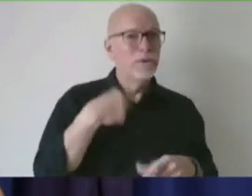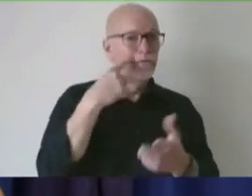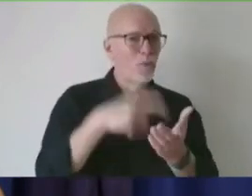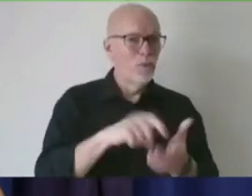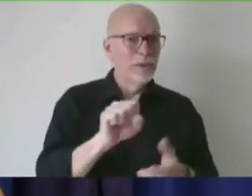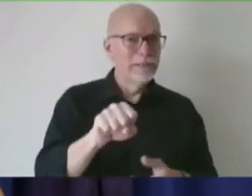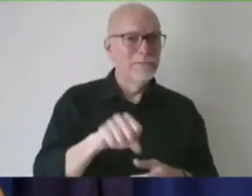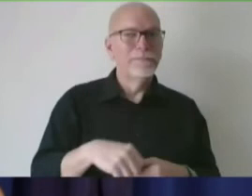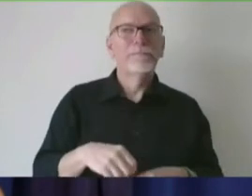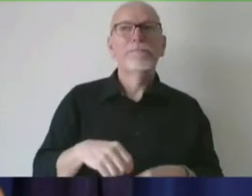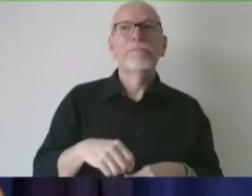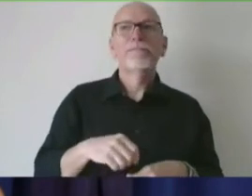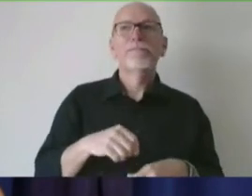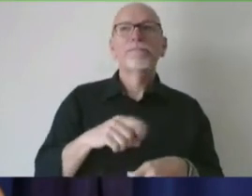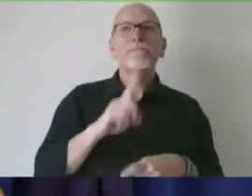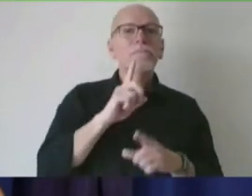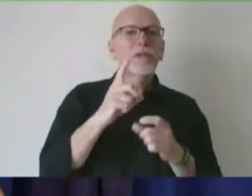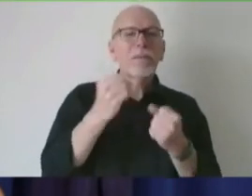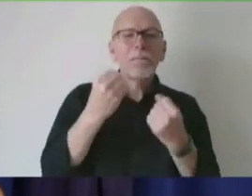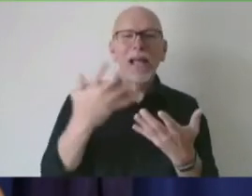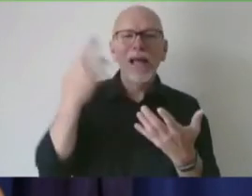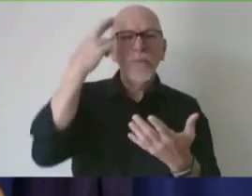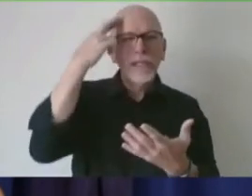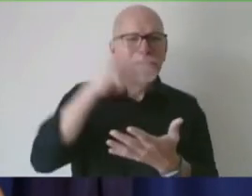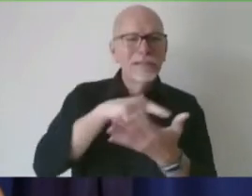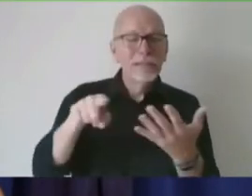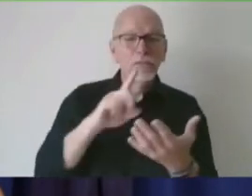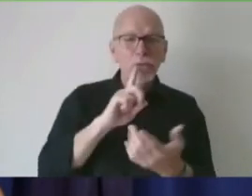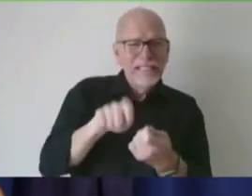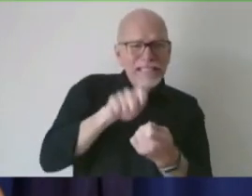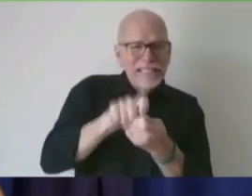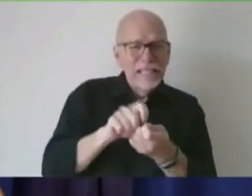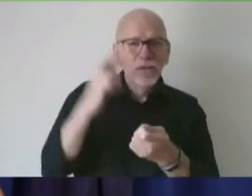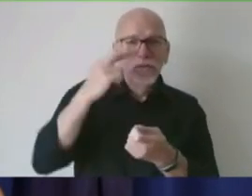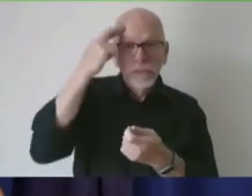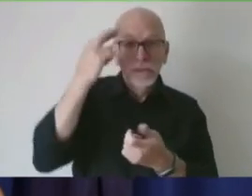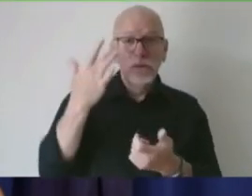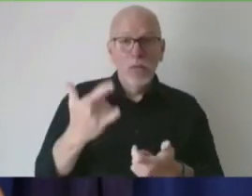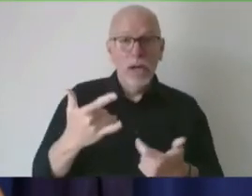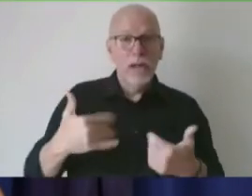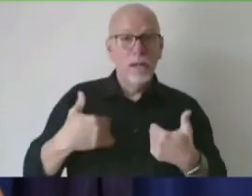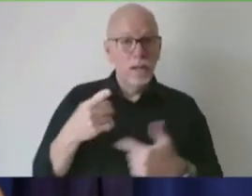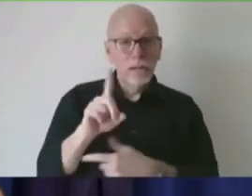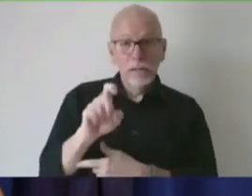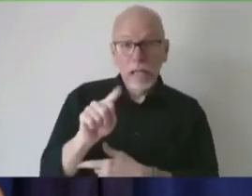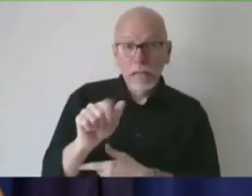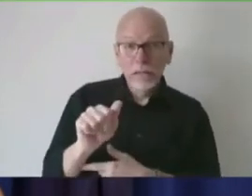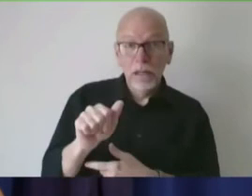factors that go into it. It's kind of hard to sort out what part of that is the fact that it's the Delta, what part is the